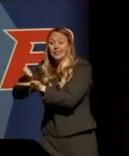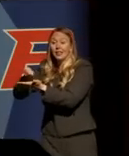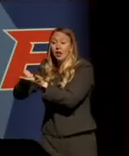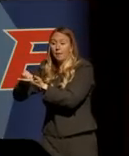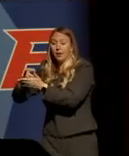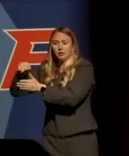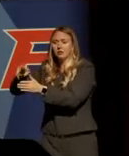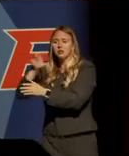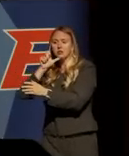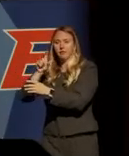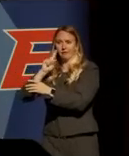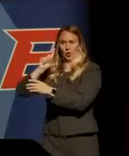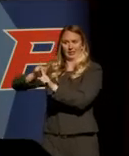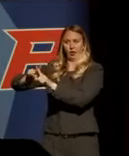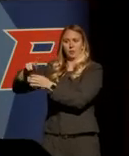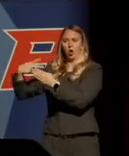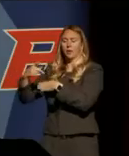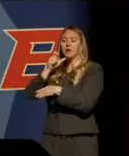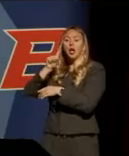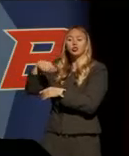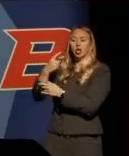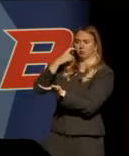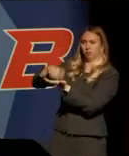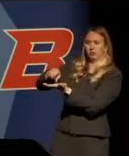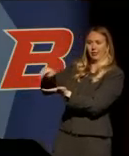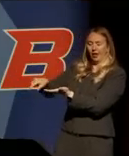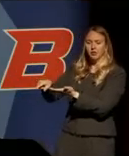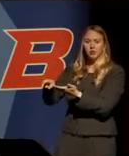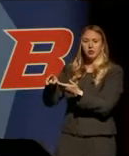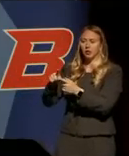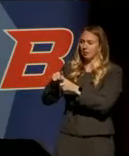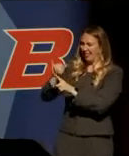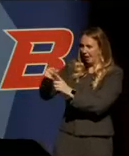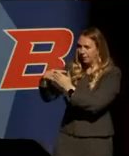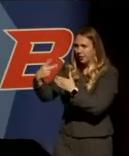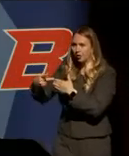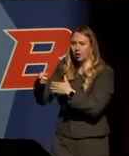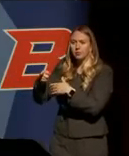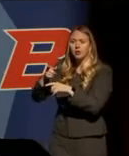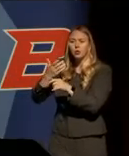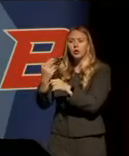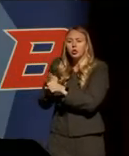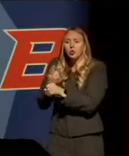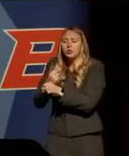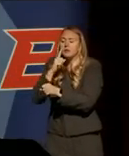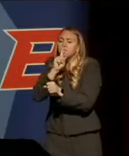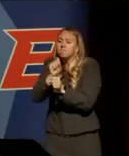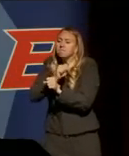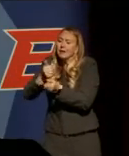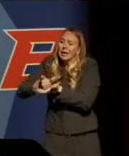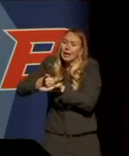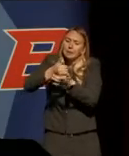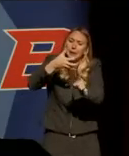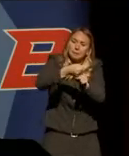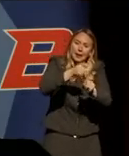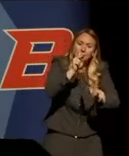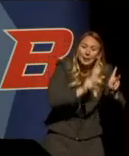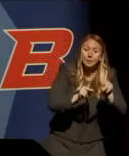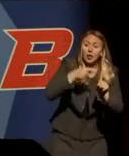We are utilizing our programs to help both individuals and